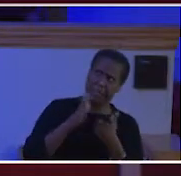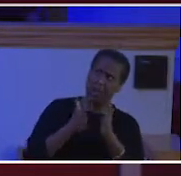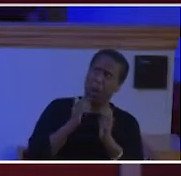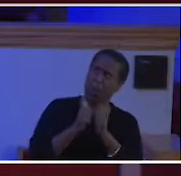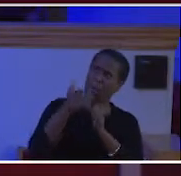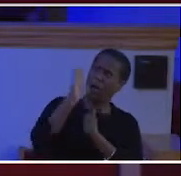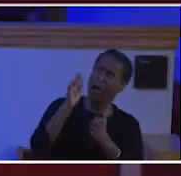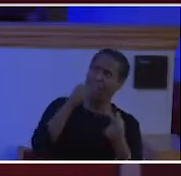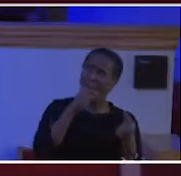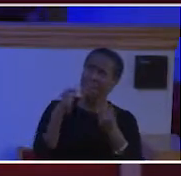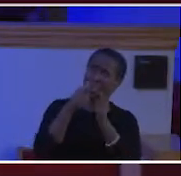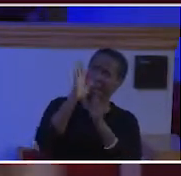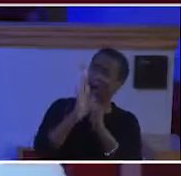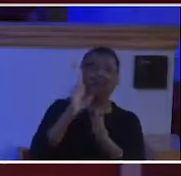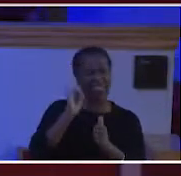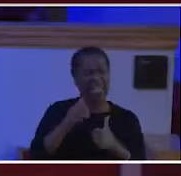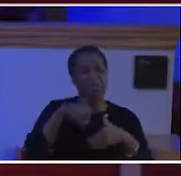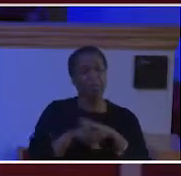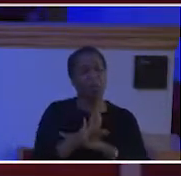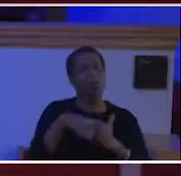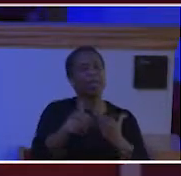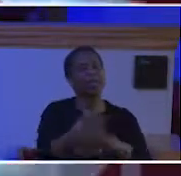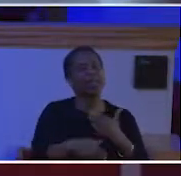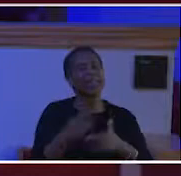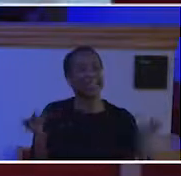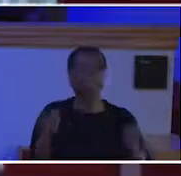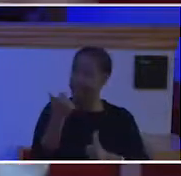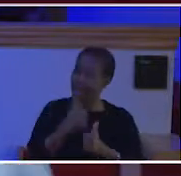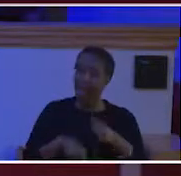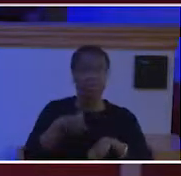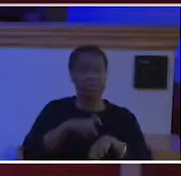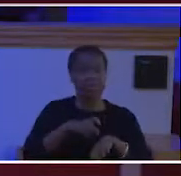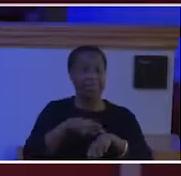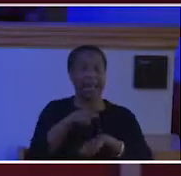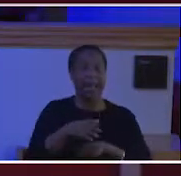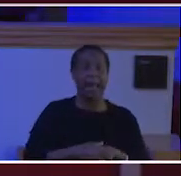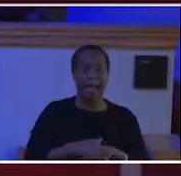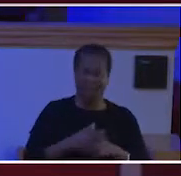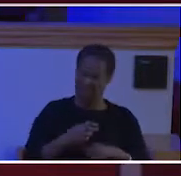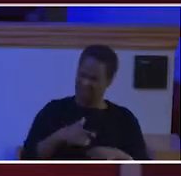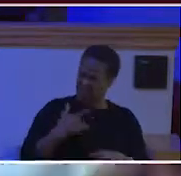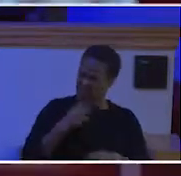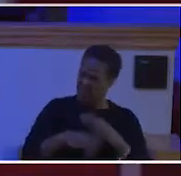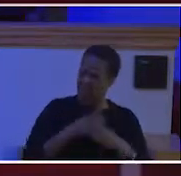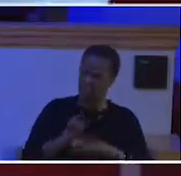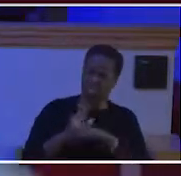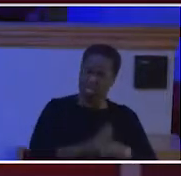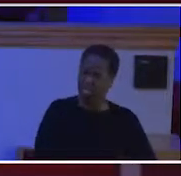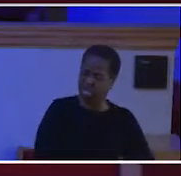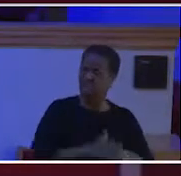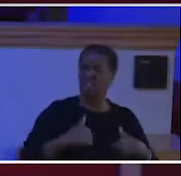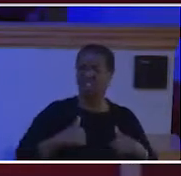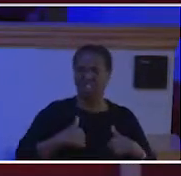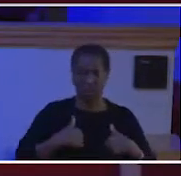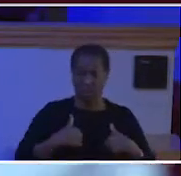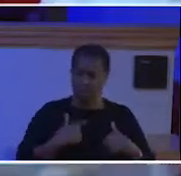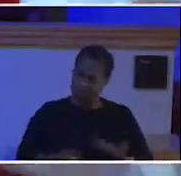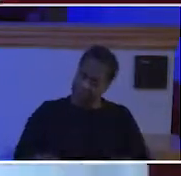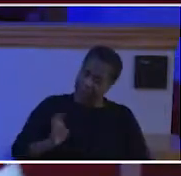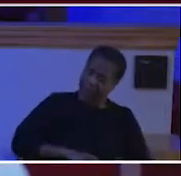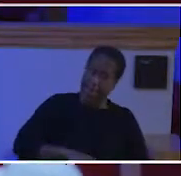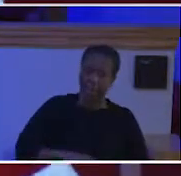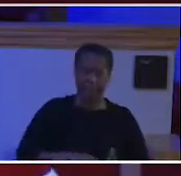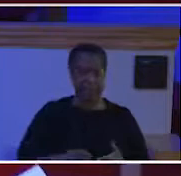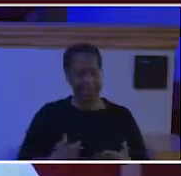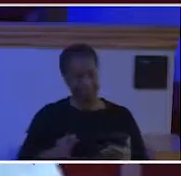of the birthing process. Every time the world knocks you down to your knees and you dust yourself and